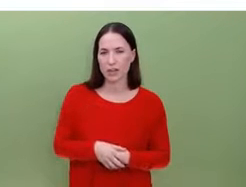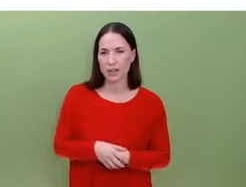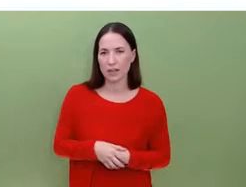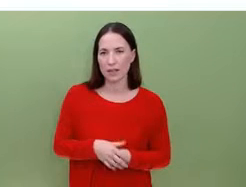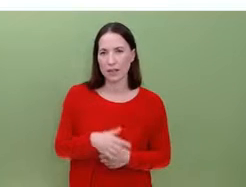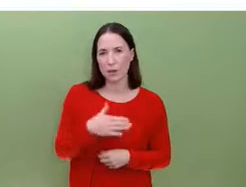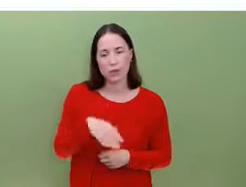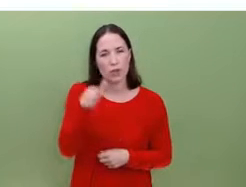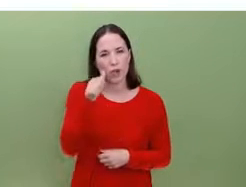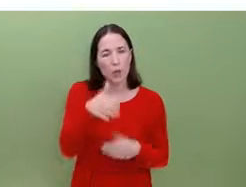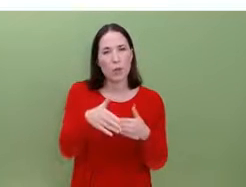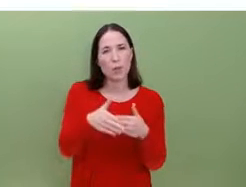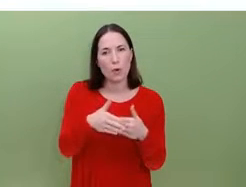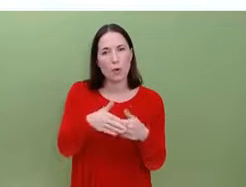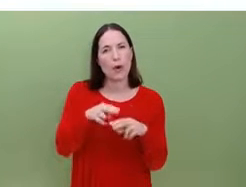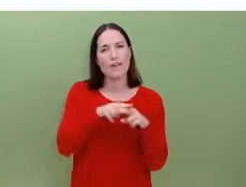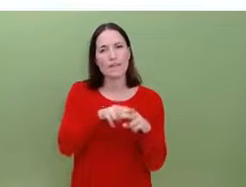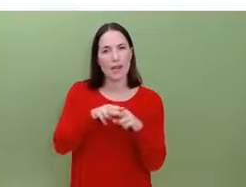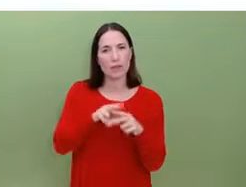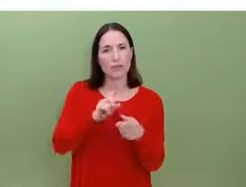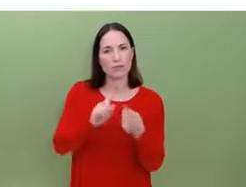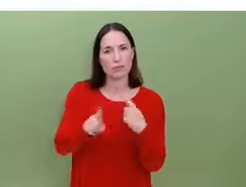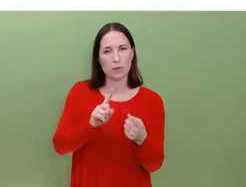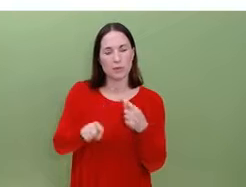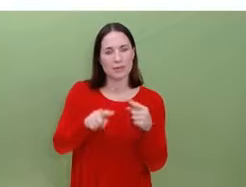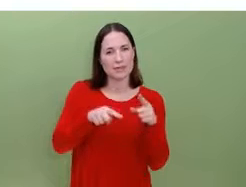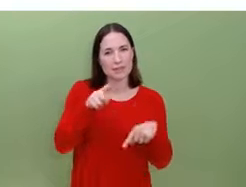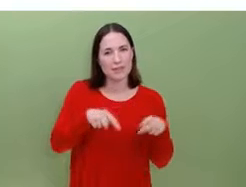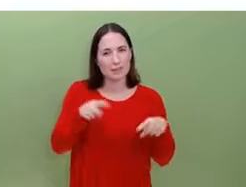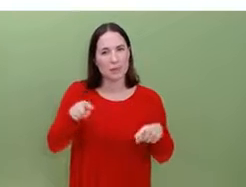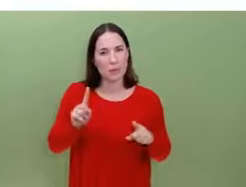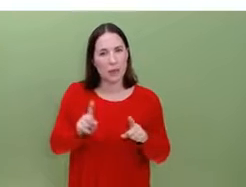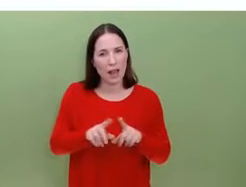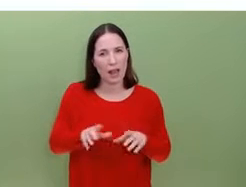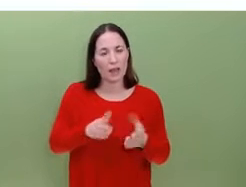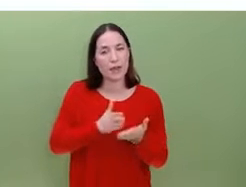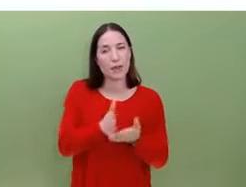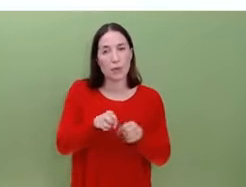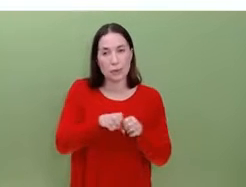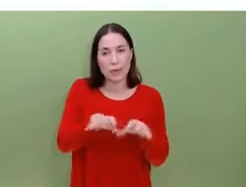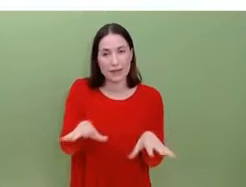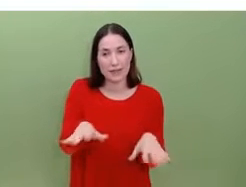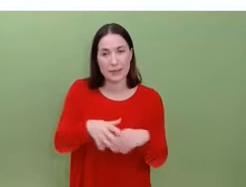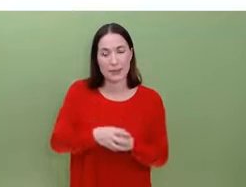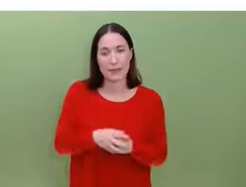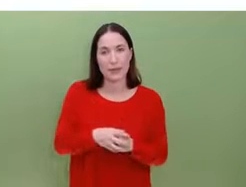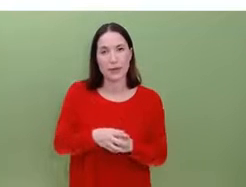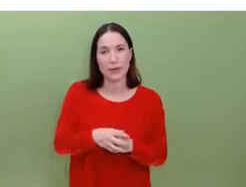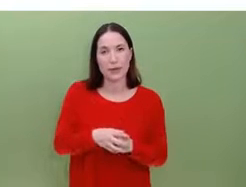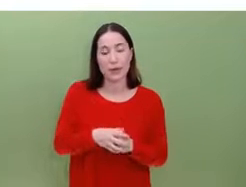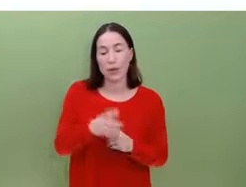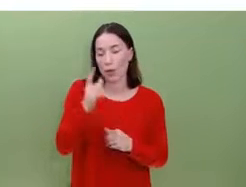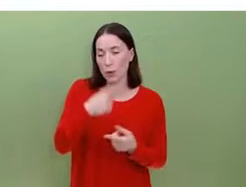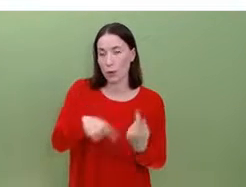families might have differed in their responses during the pandemic. And the question was whether we could learn from any of the behaviours